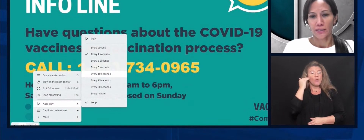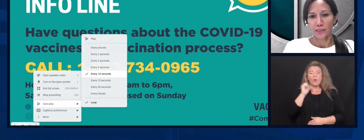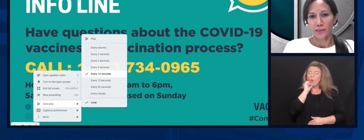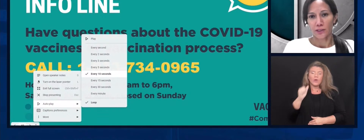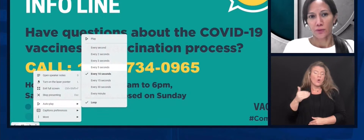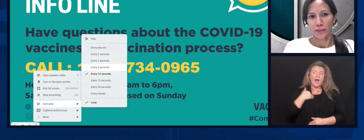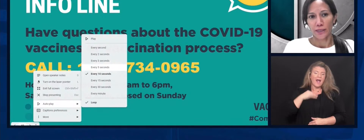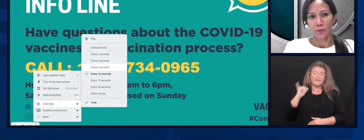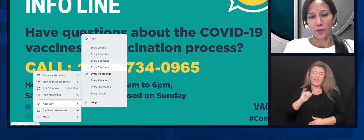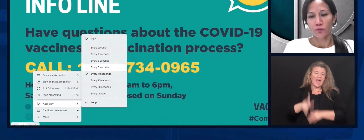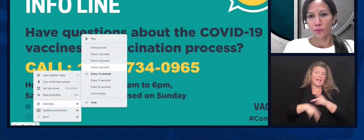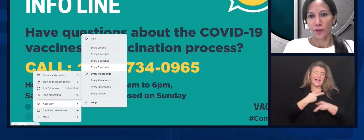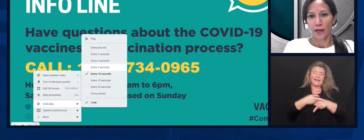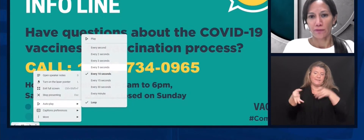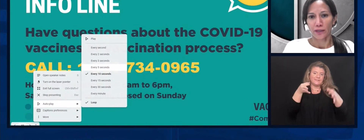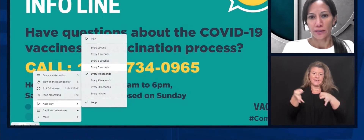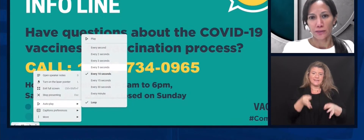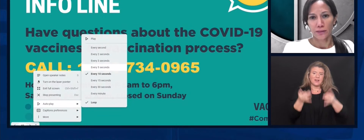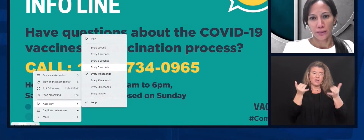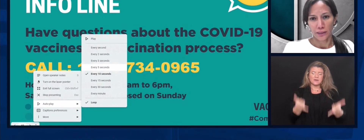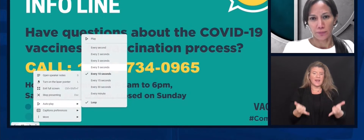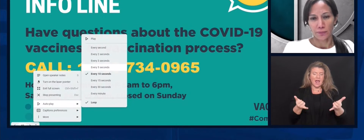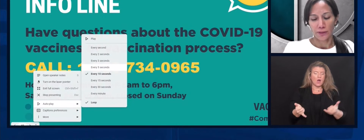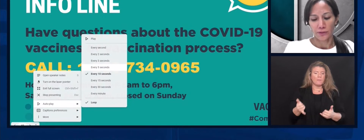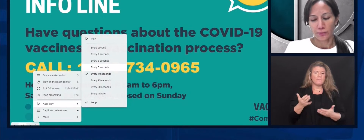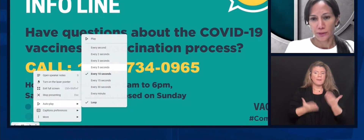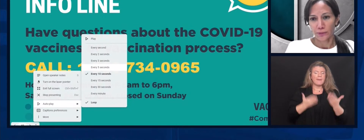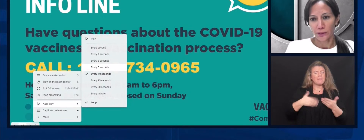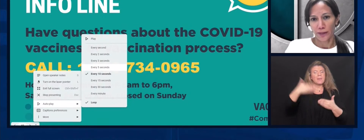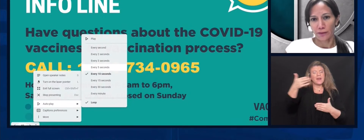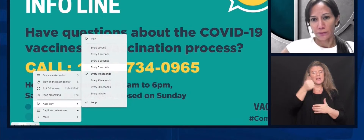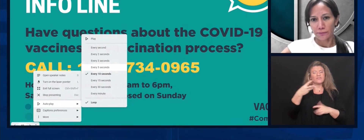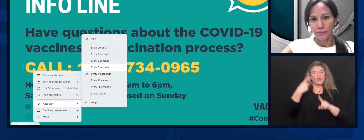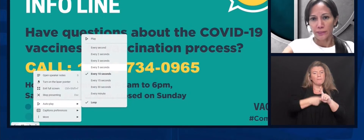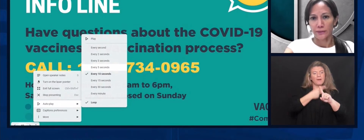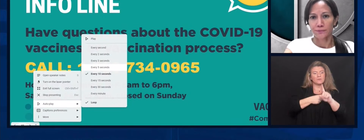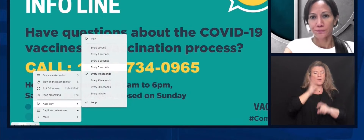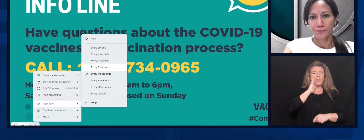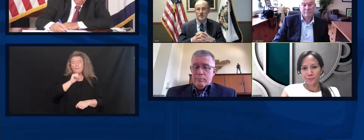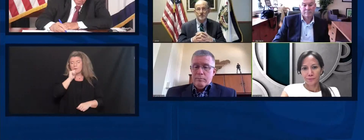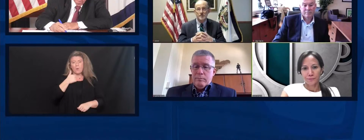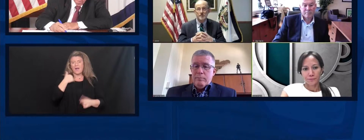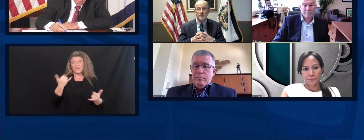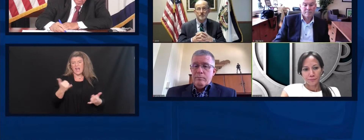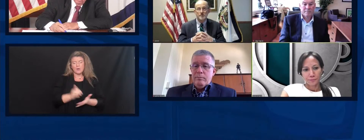that kind of detail right now, but hopefully we'll have that as next coming months, but we don't have it. Thanks.